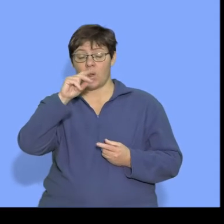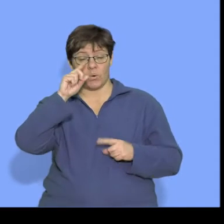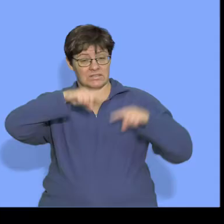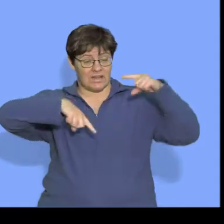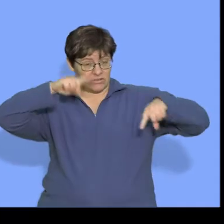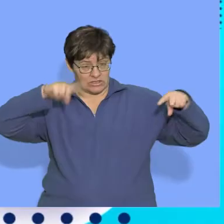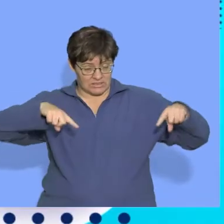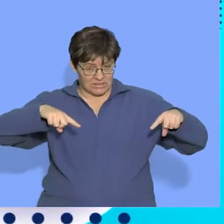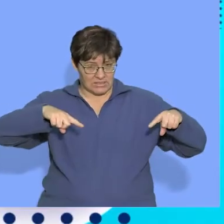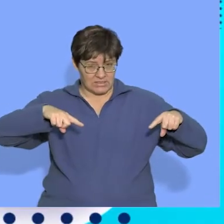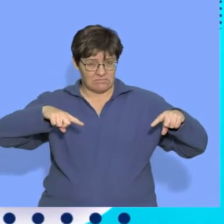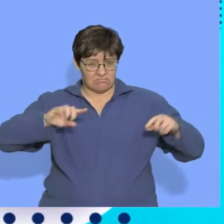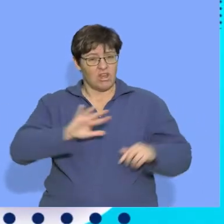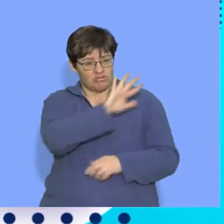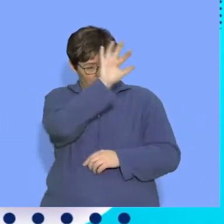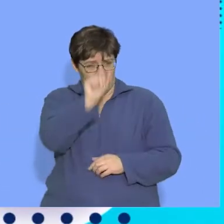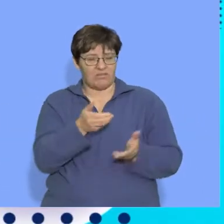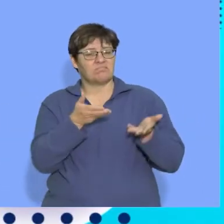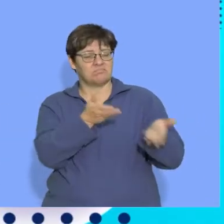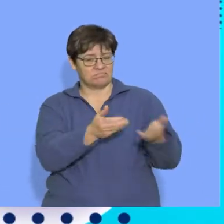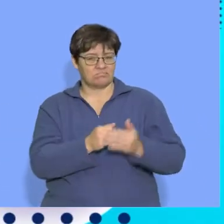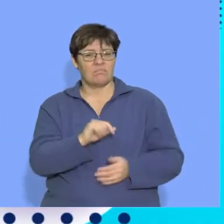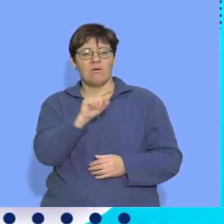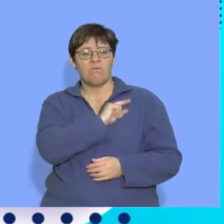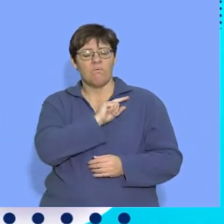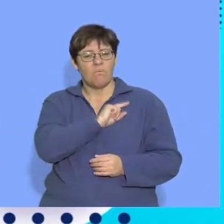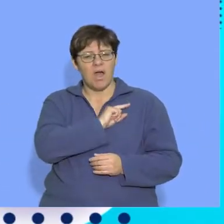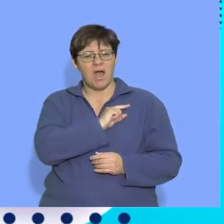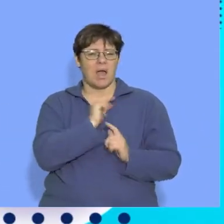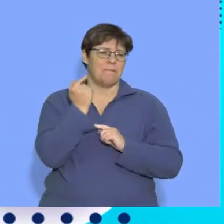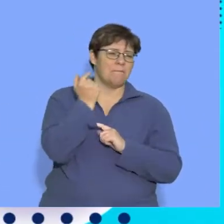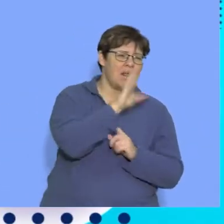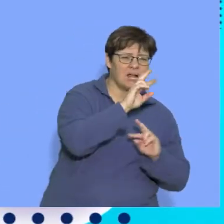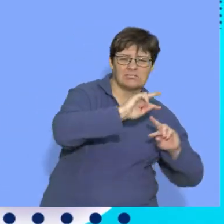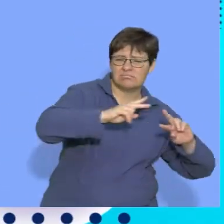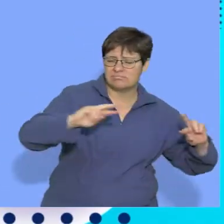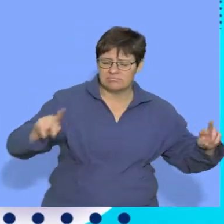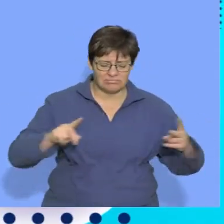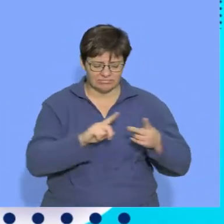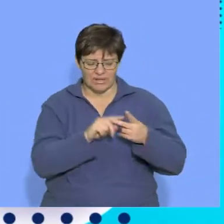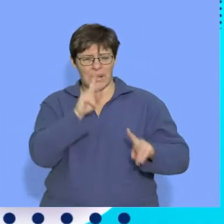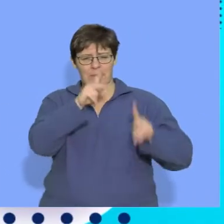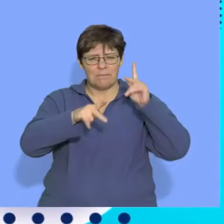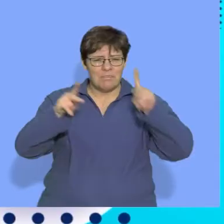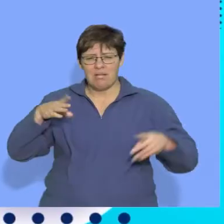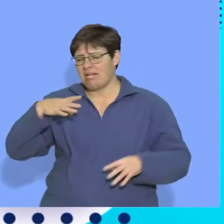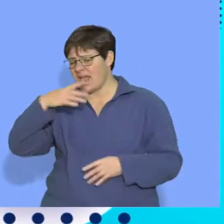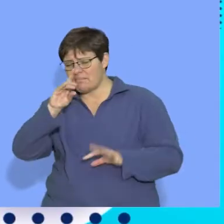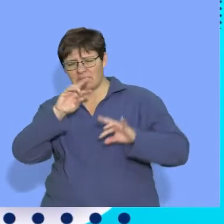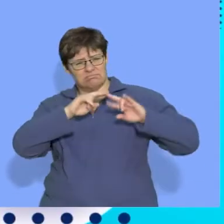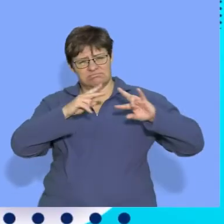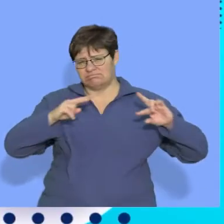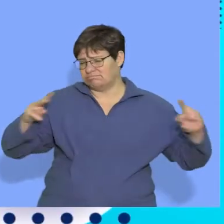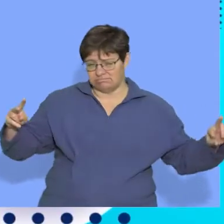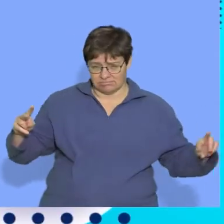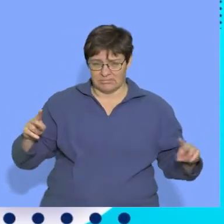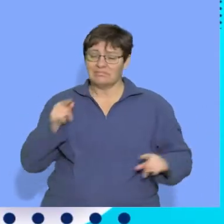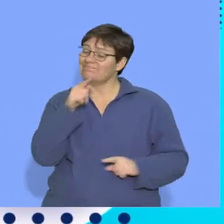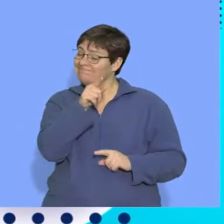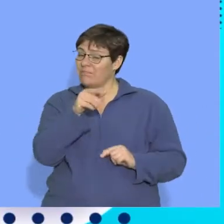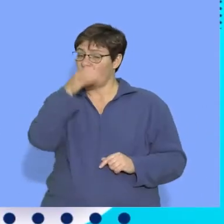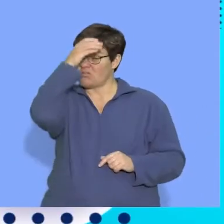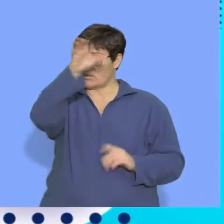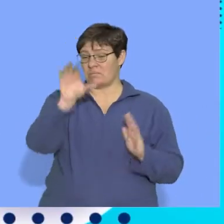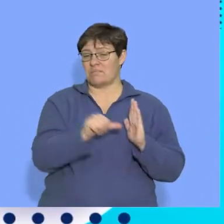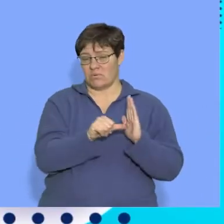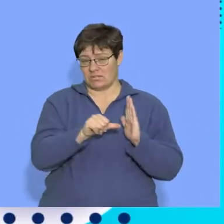is a diverse country in terms of the diversity of plants, people, and animals. And so that concept is an important concept